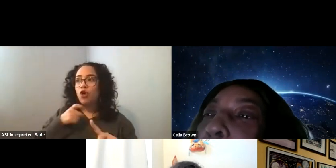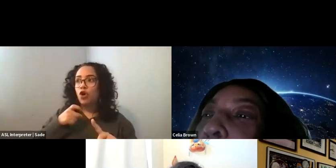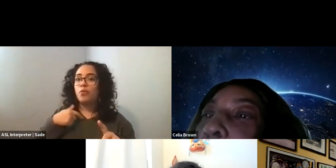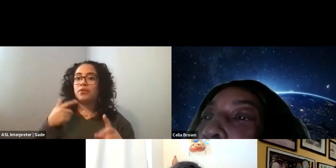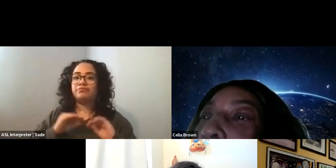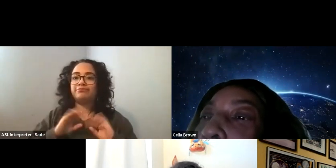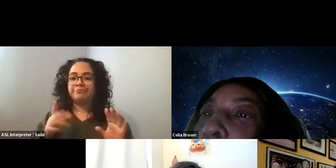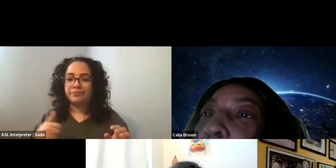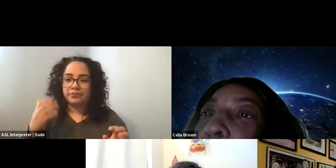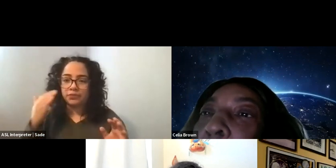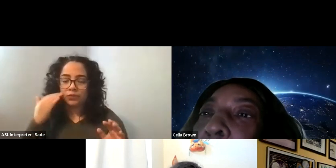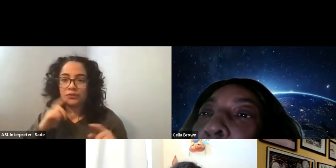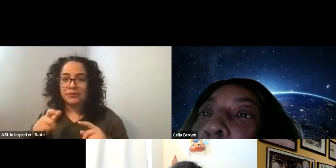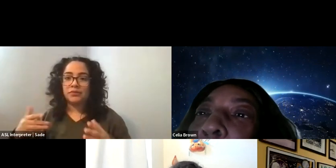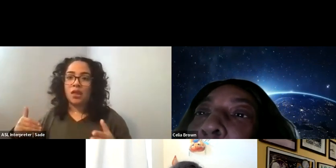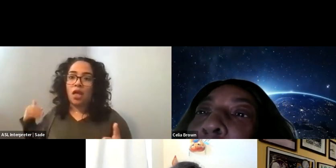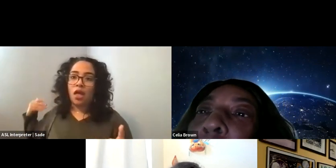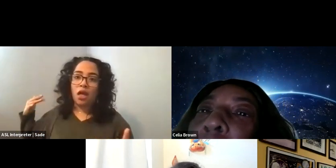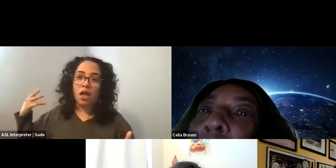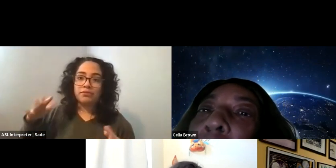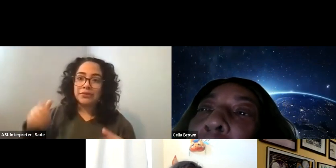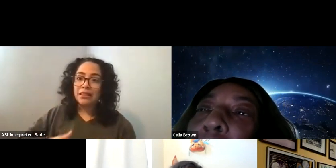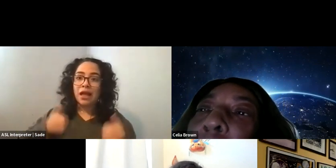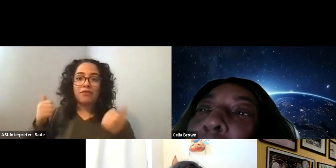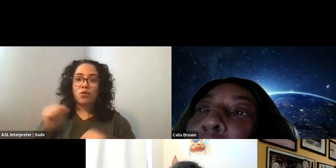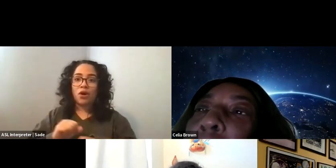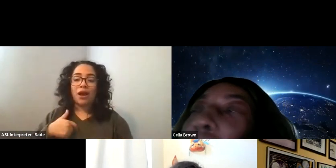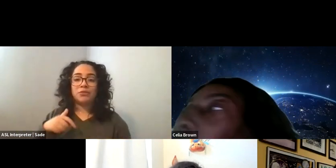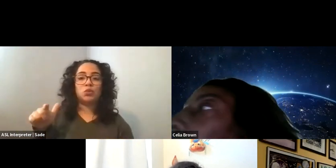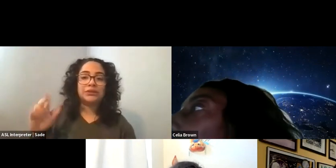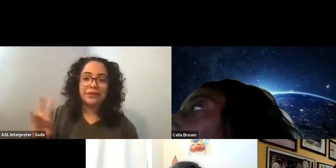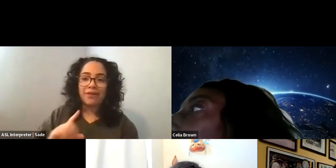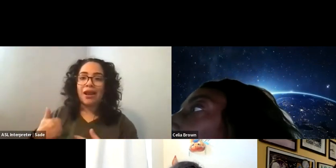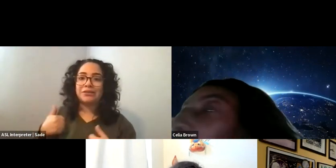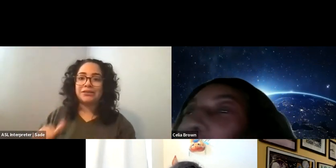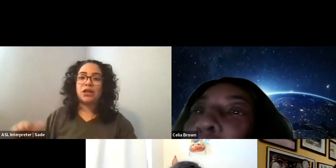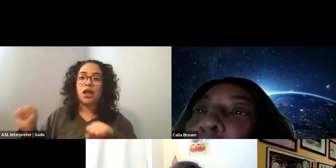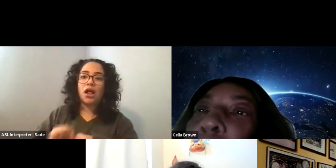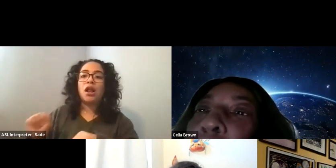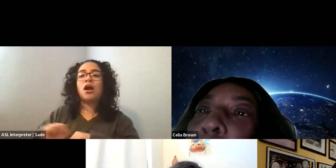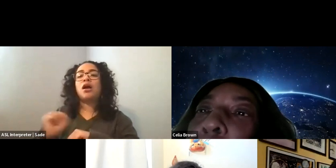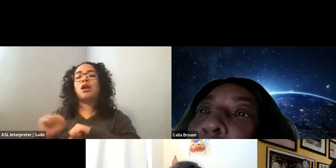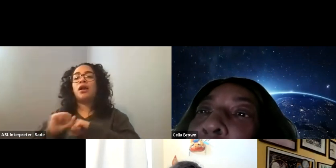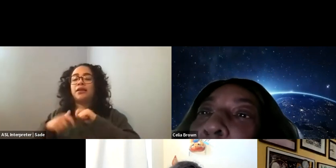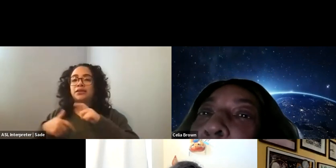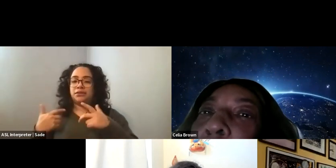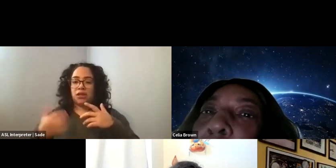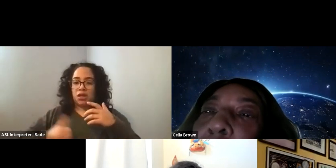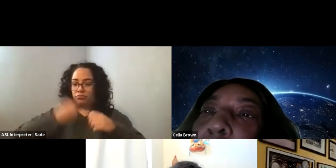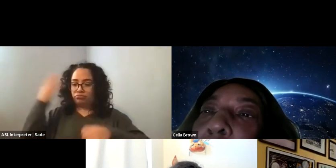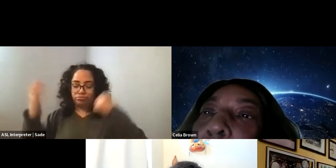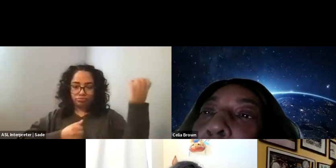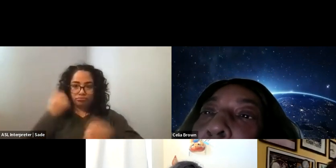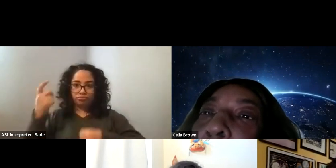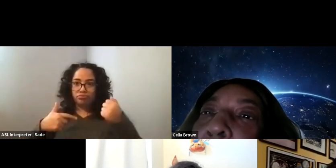like lifelong work. I'm 27 and I'm still doing this lineage unfolding. So thank you all